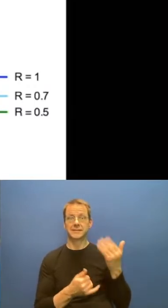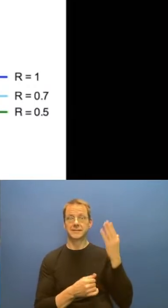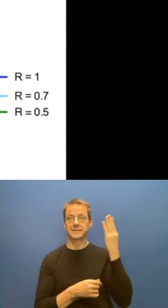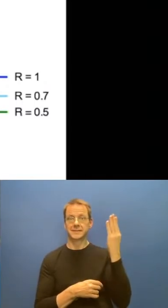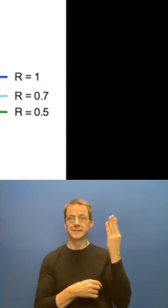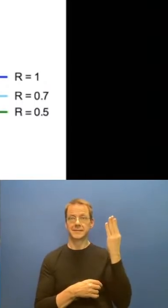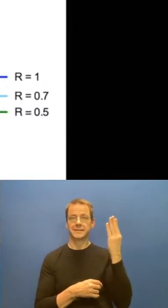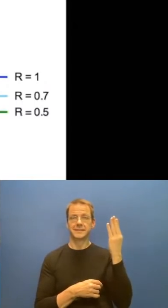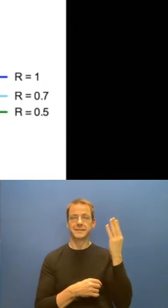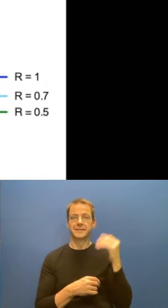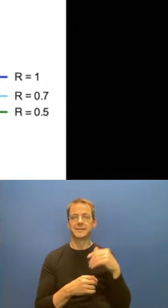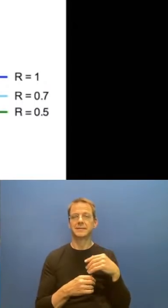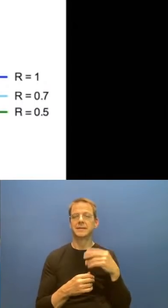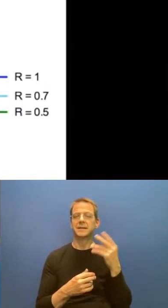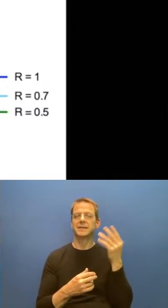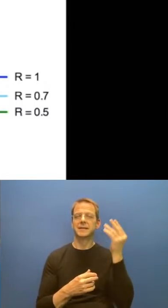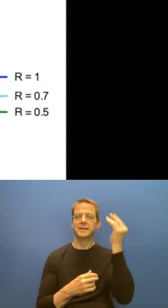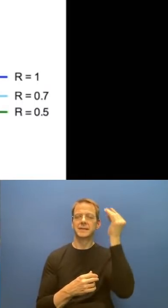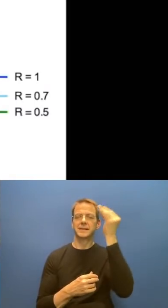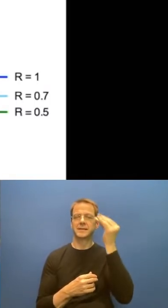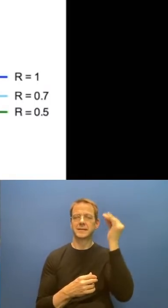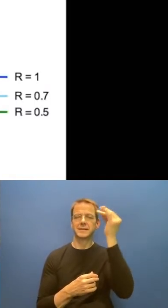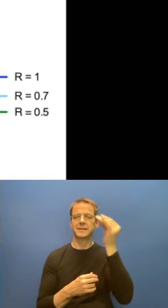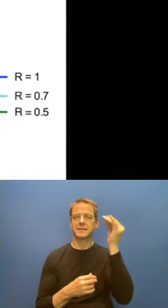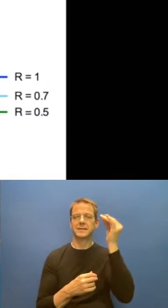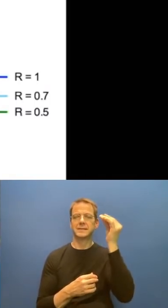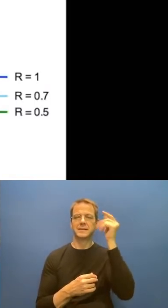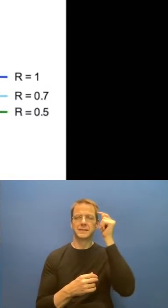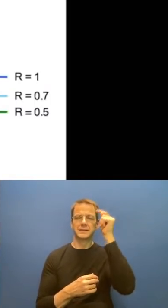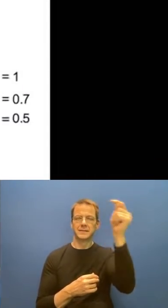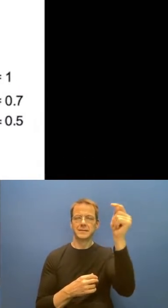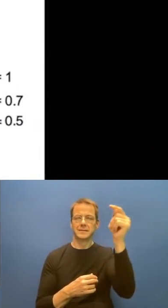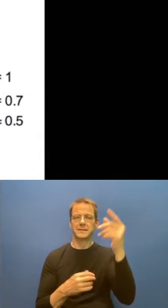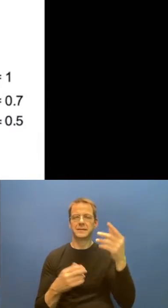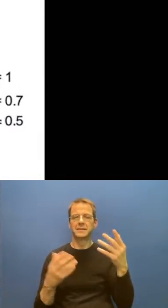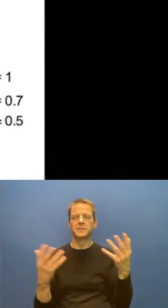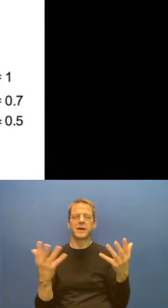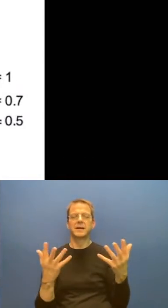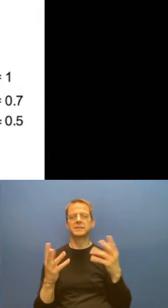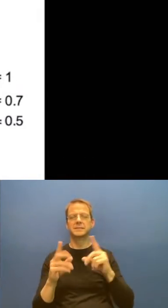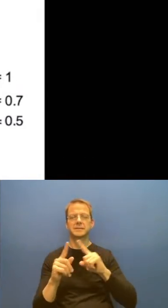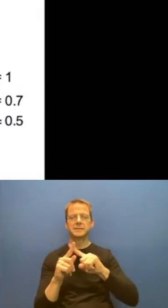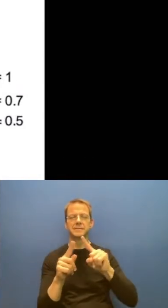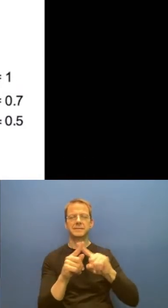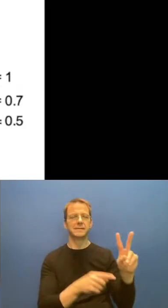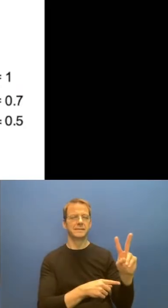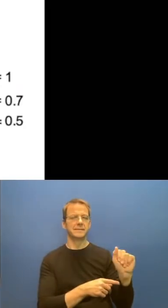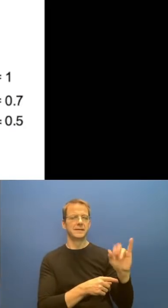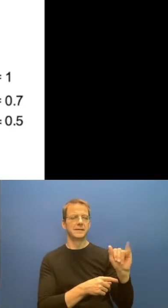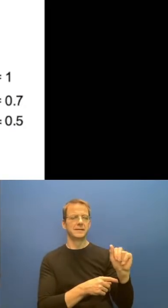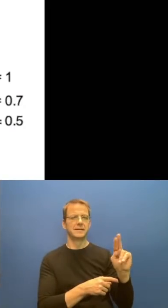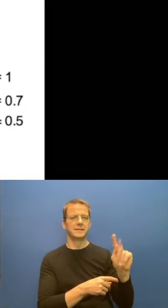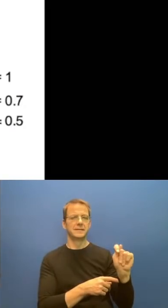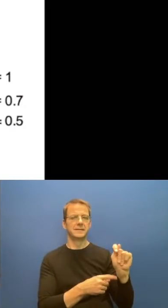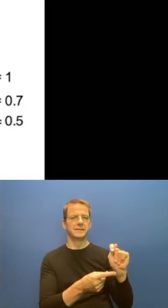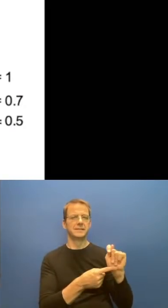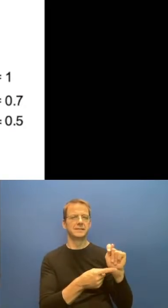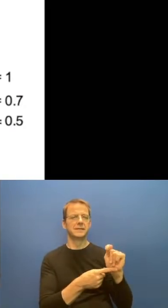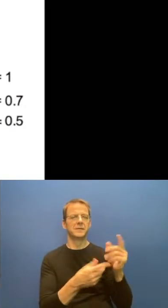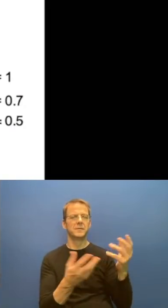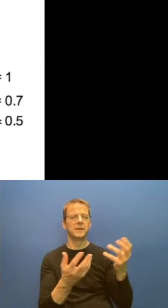variants do that are more and less transmissible. So if now we have Delta